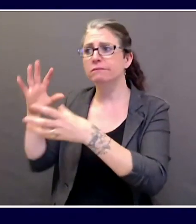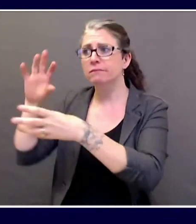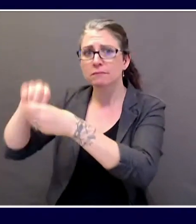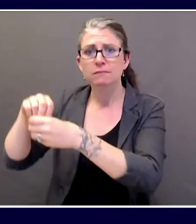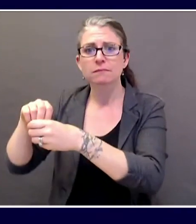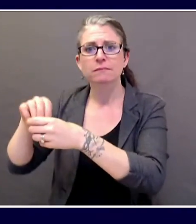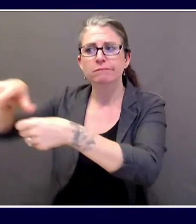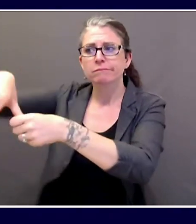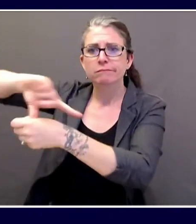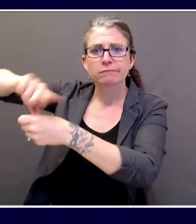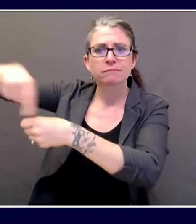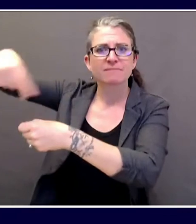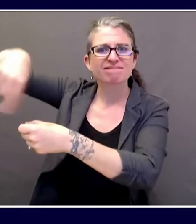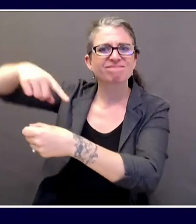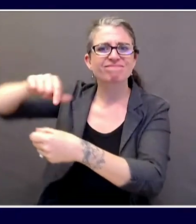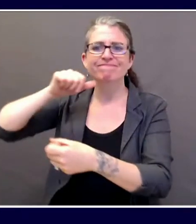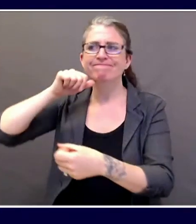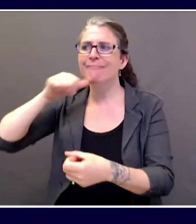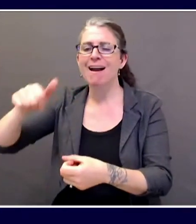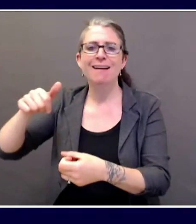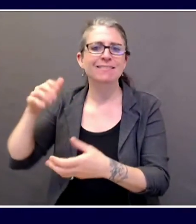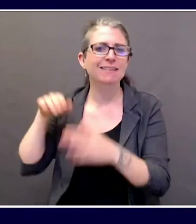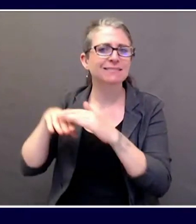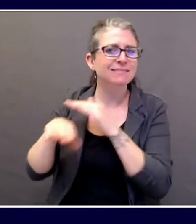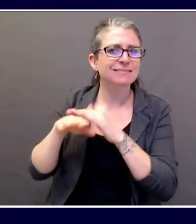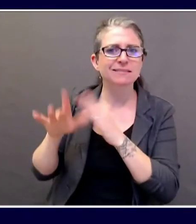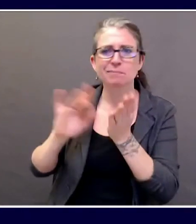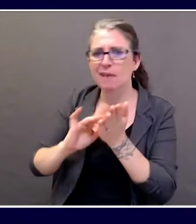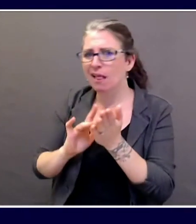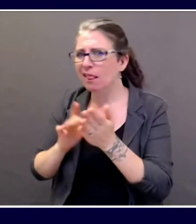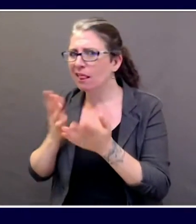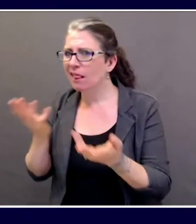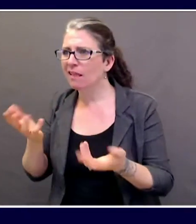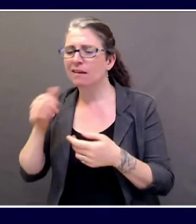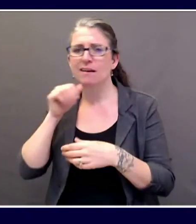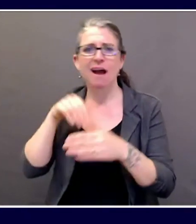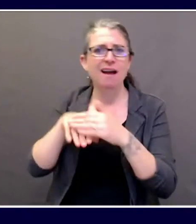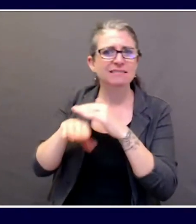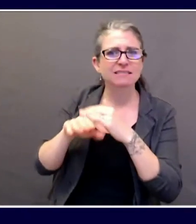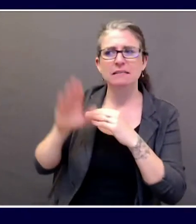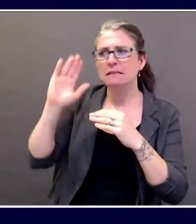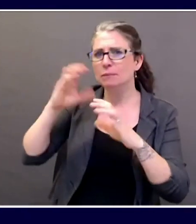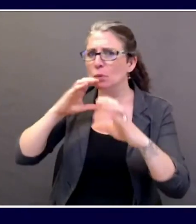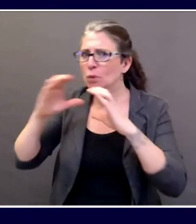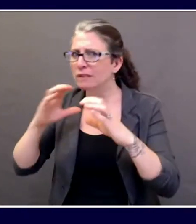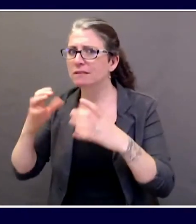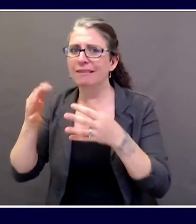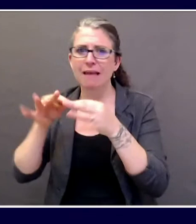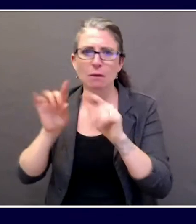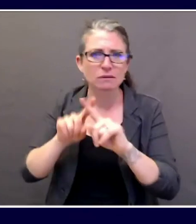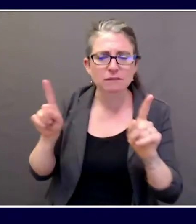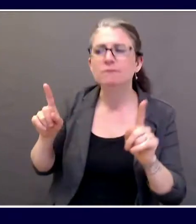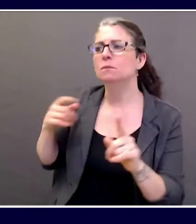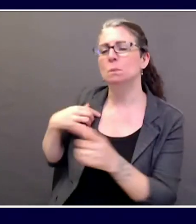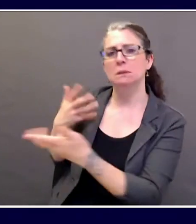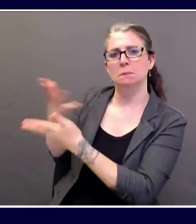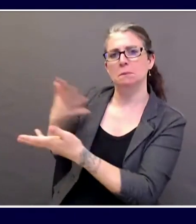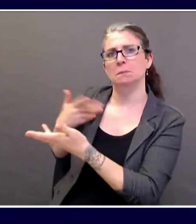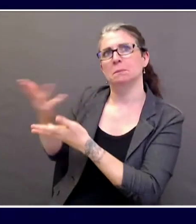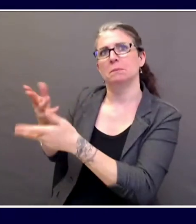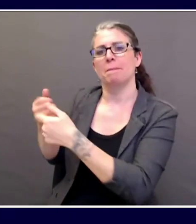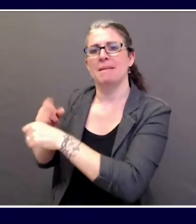is a deliberate effort that we've been rolling out, not just for new Mainers, but for a number of different groups to make sure they've got equal access to